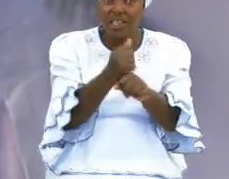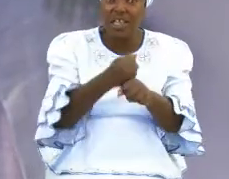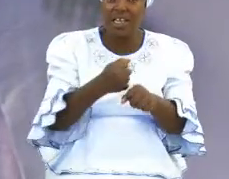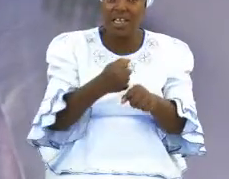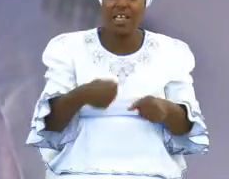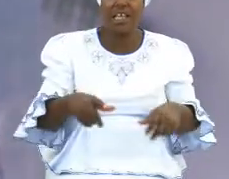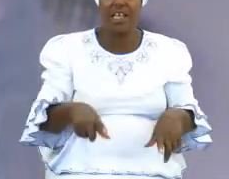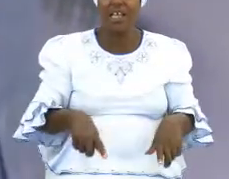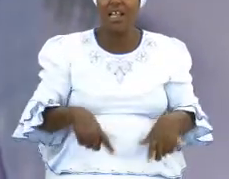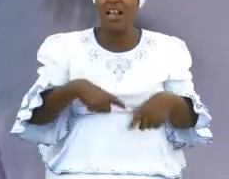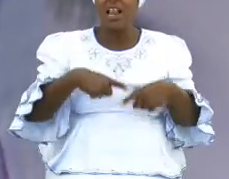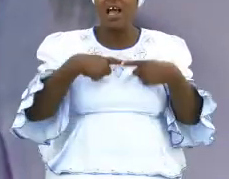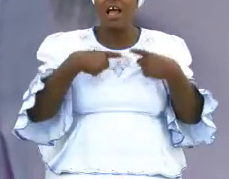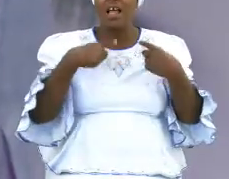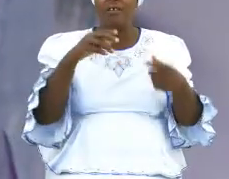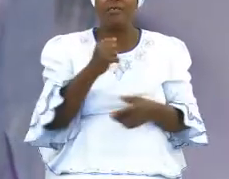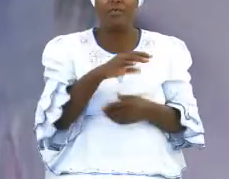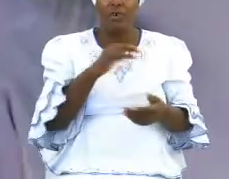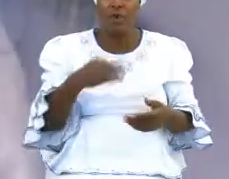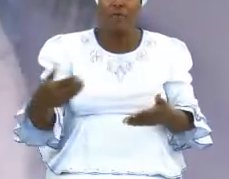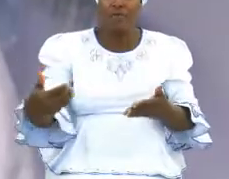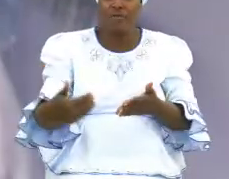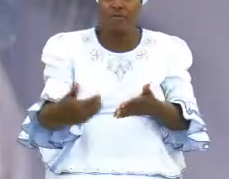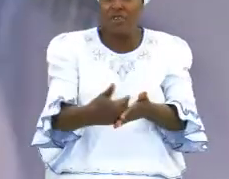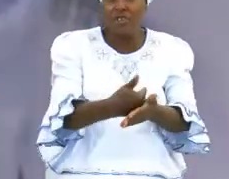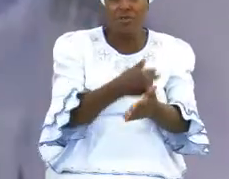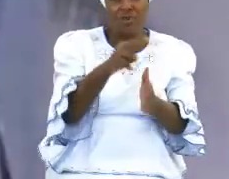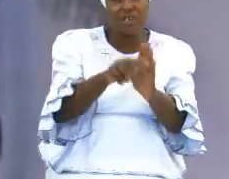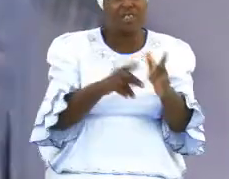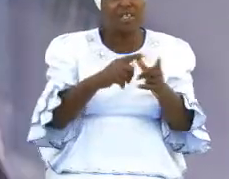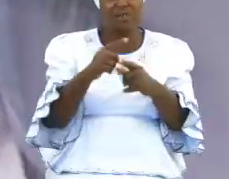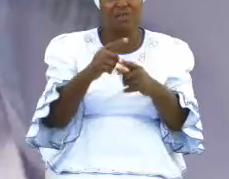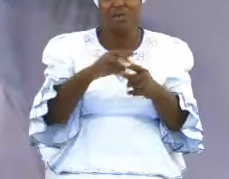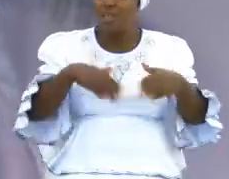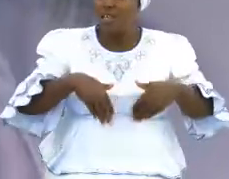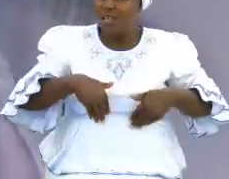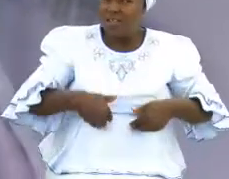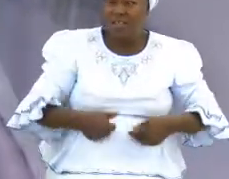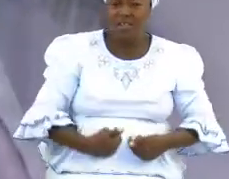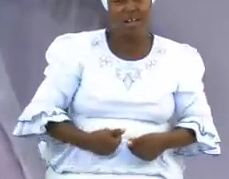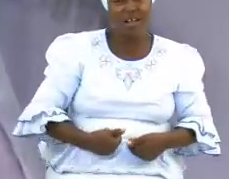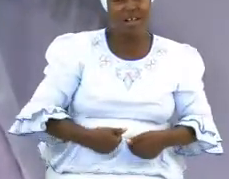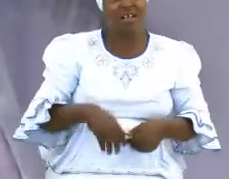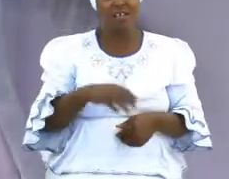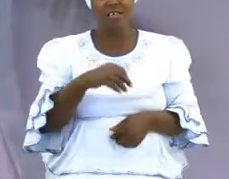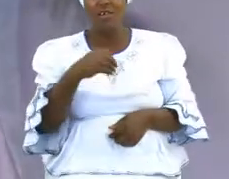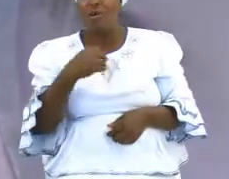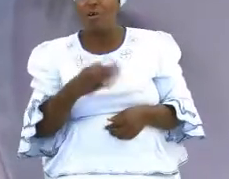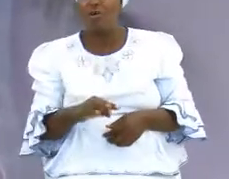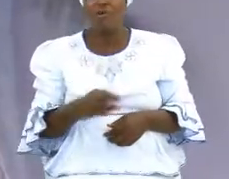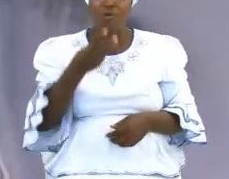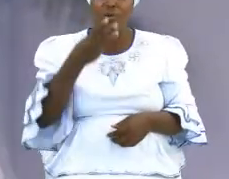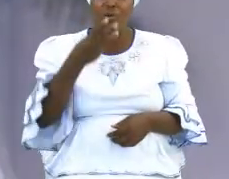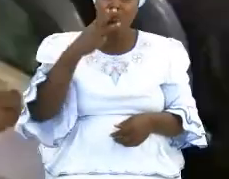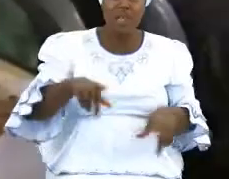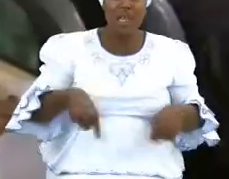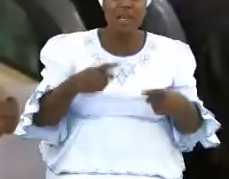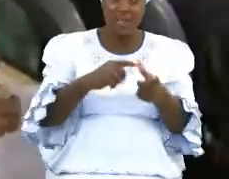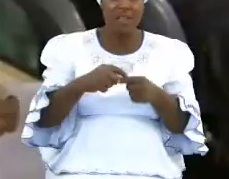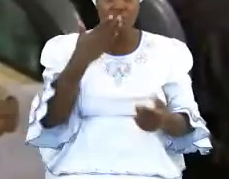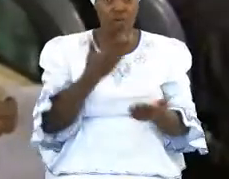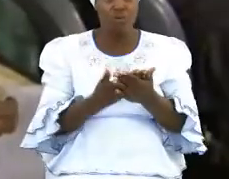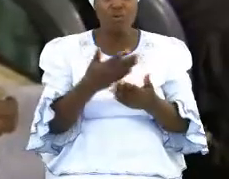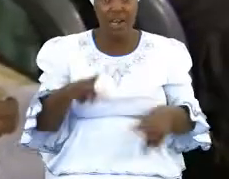tired, weak, weary, and worn, but new life will come to you in Jesus'